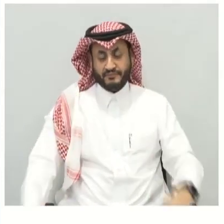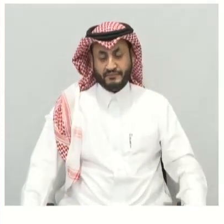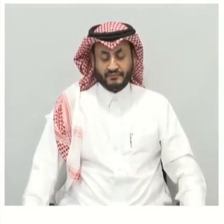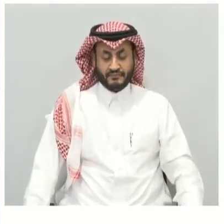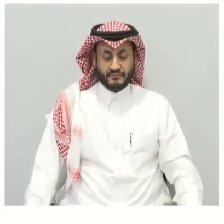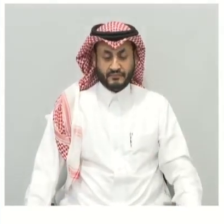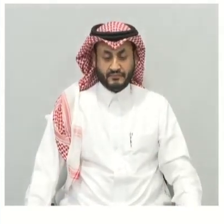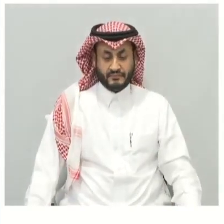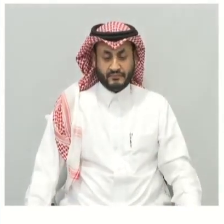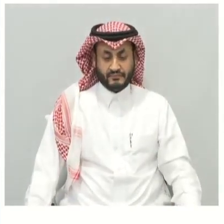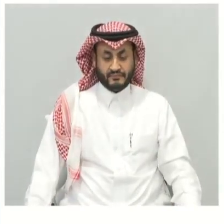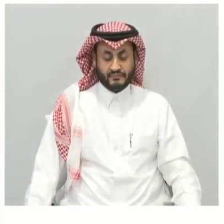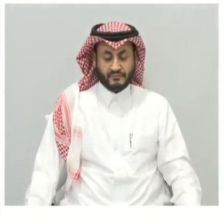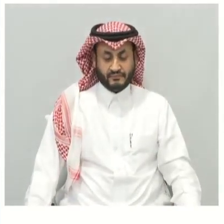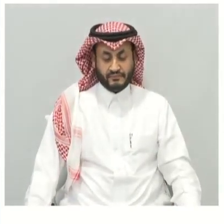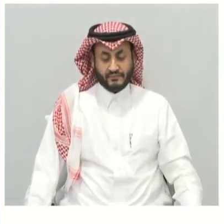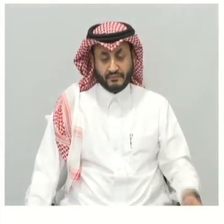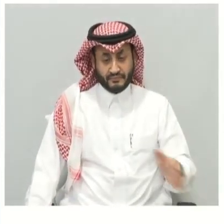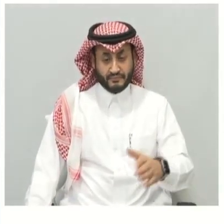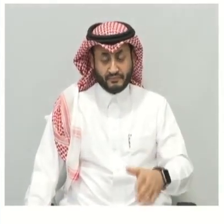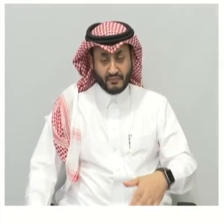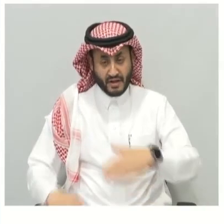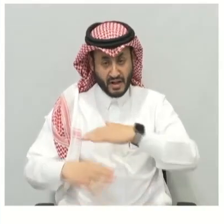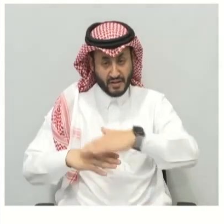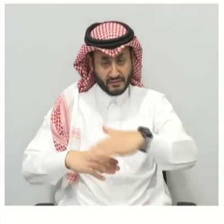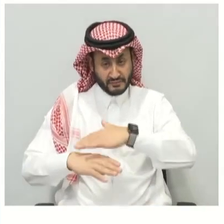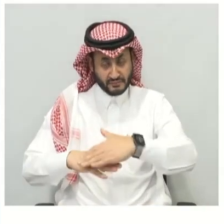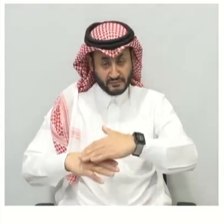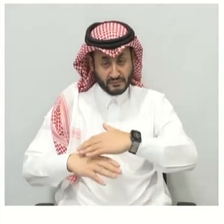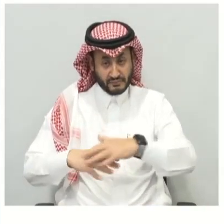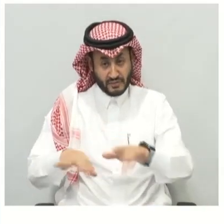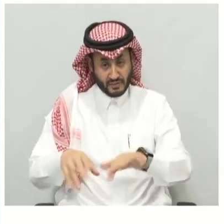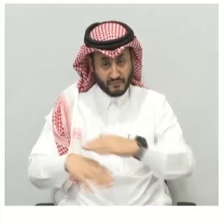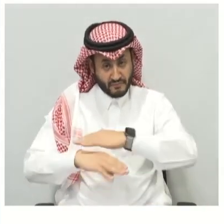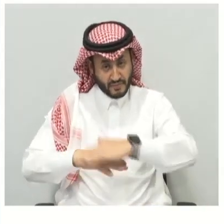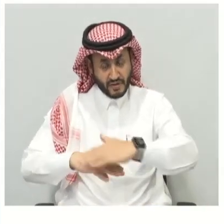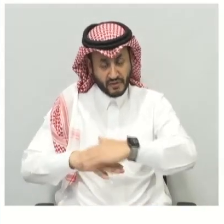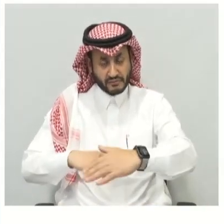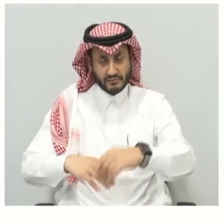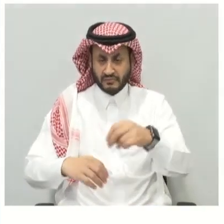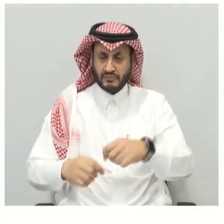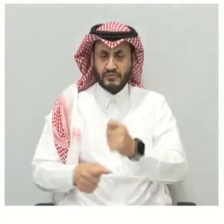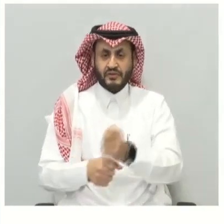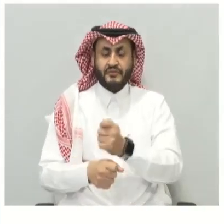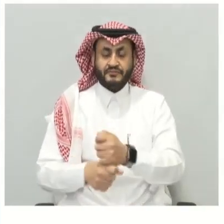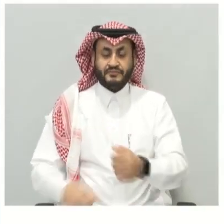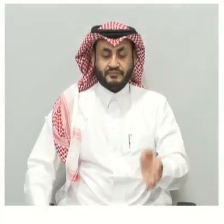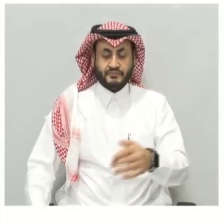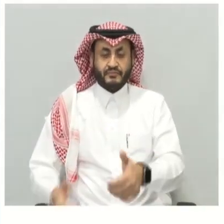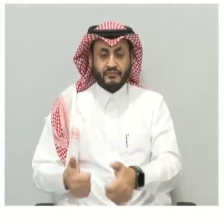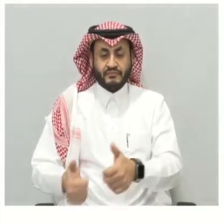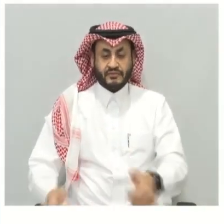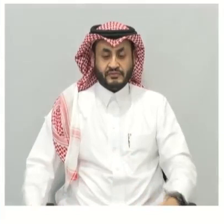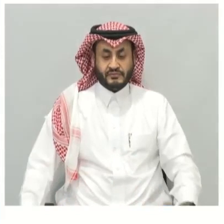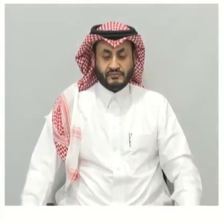of different occasions. And also the printer, if you want to print a paper or a worksheet. and also video